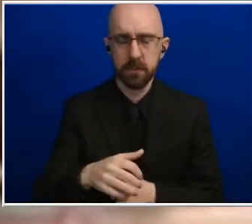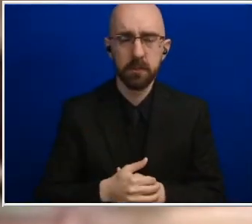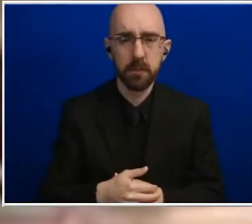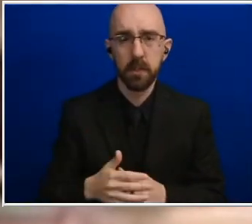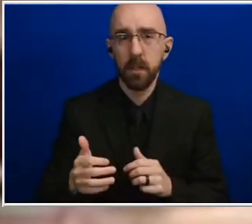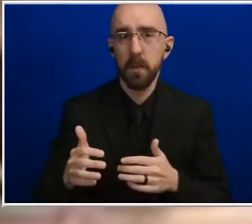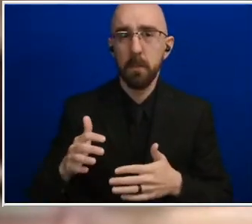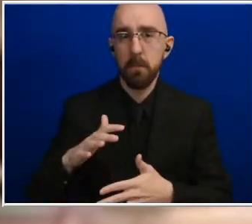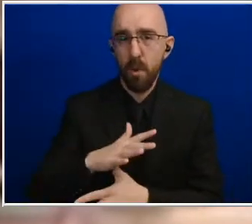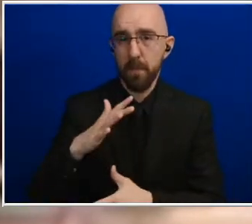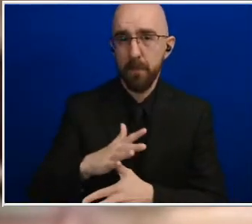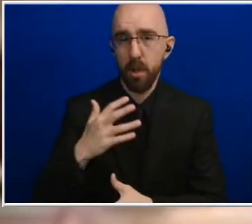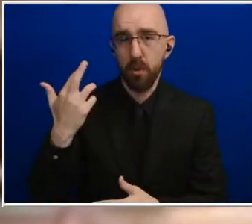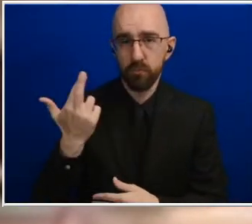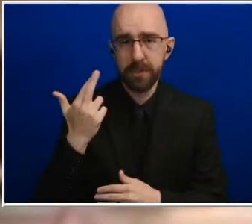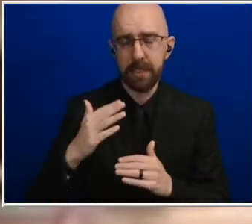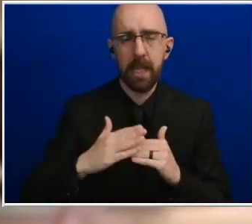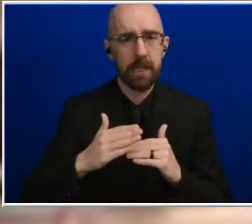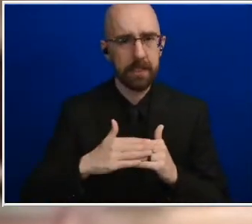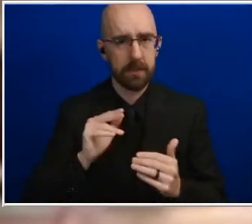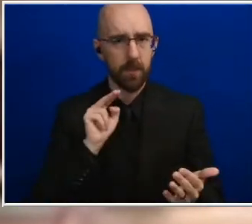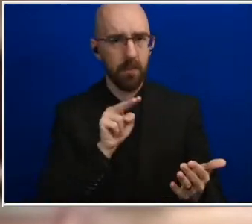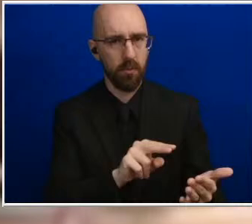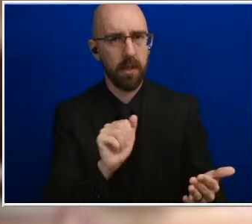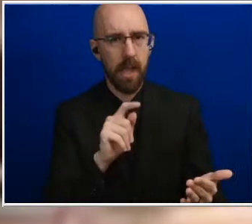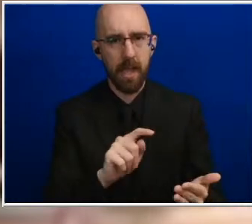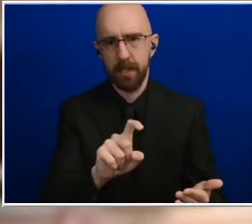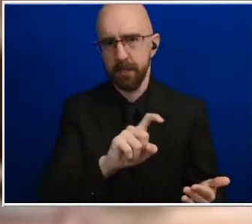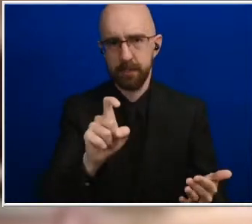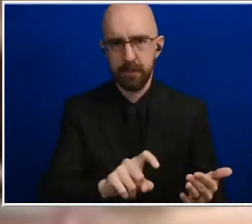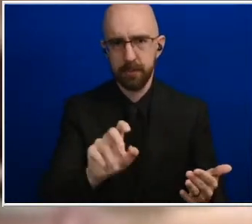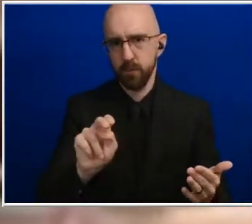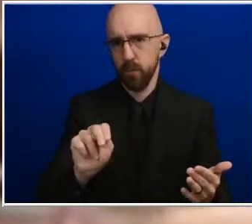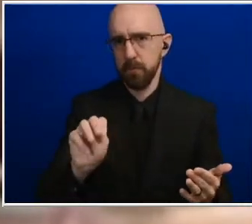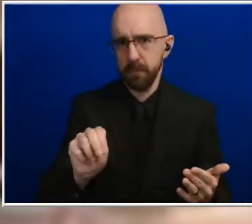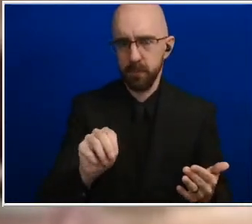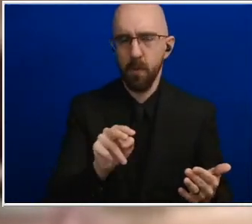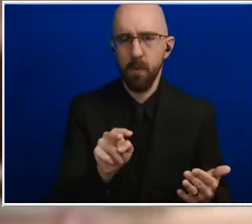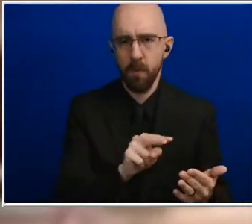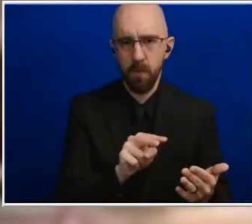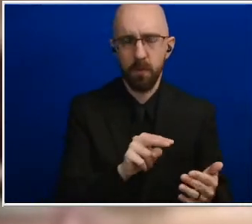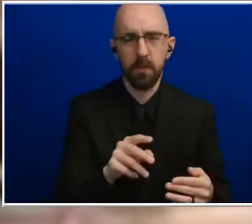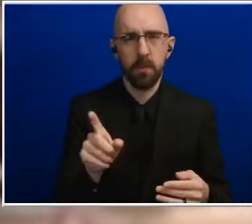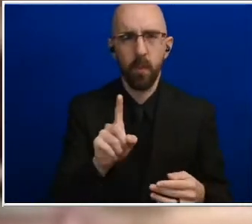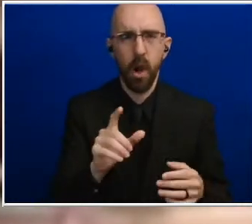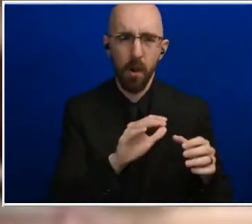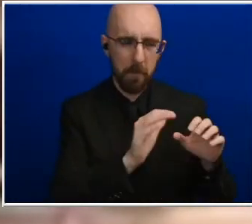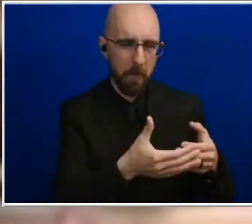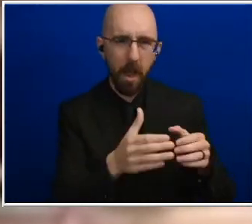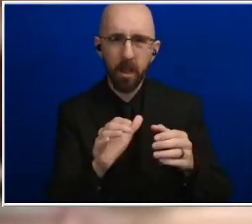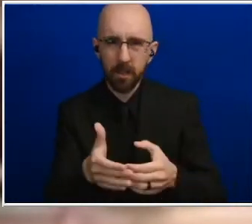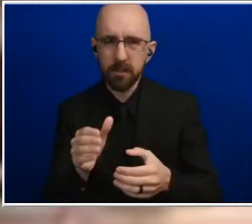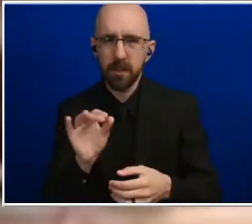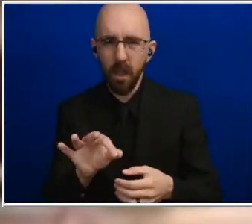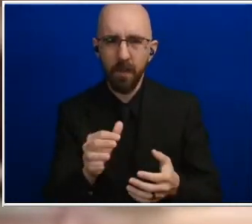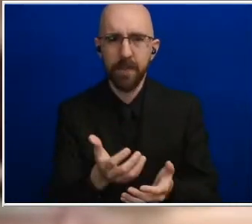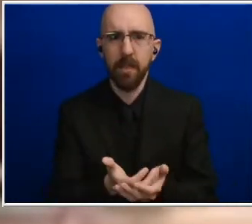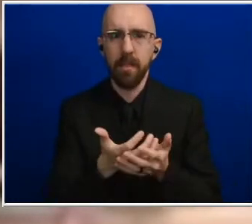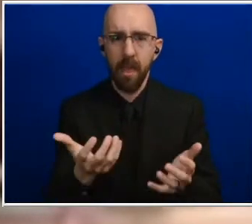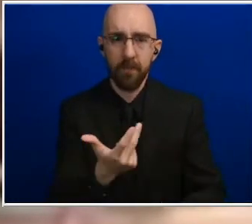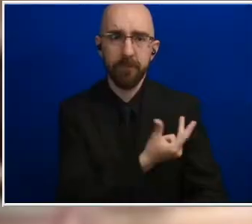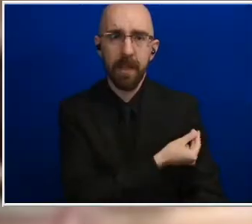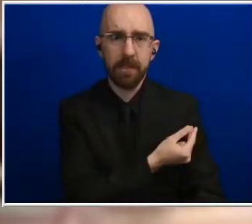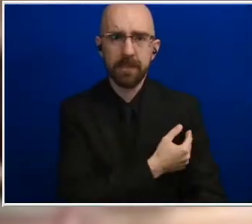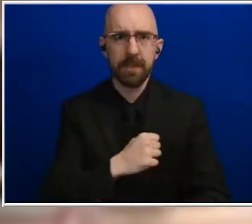primary reason, at least if we look in the Texas and New Mexico or these pockets where there's a lot of vaccine